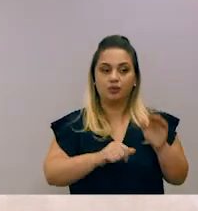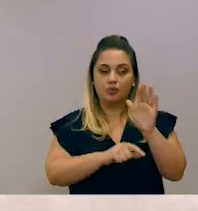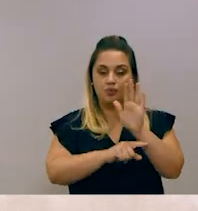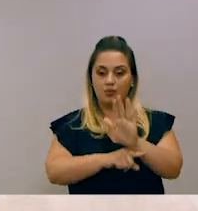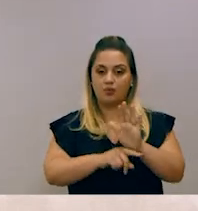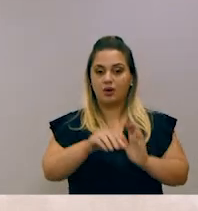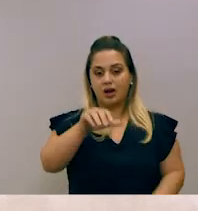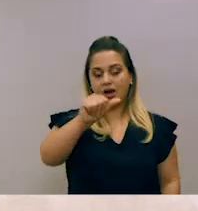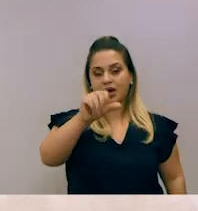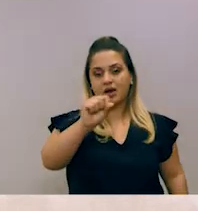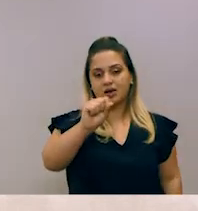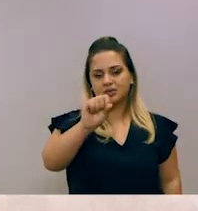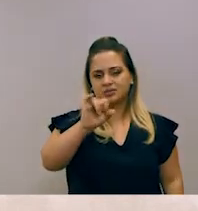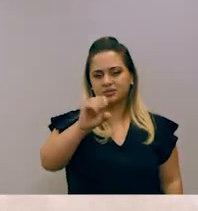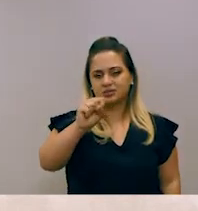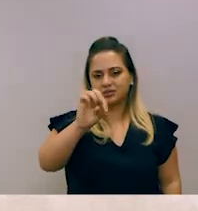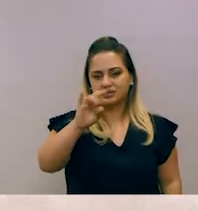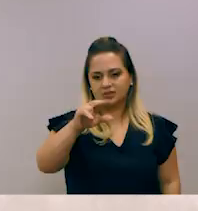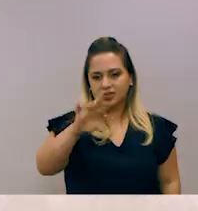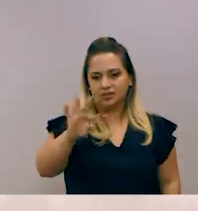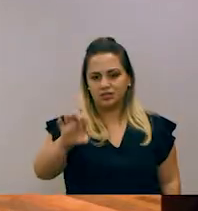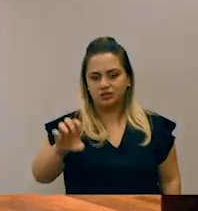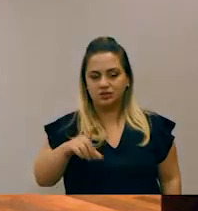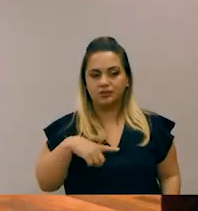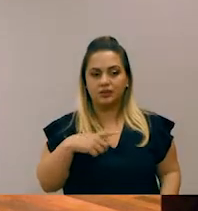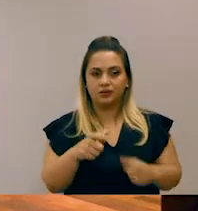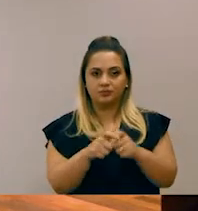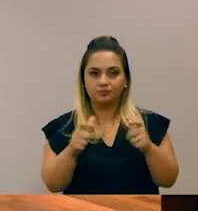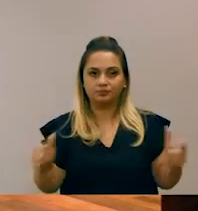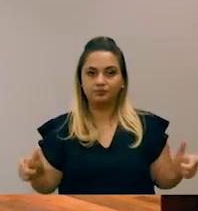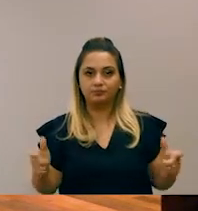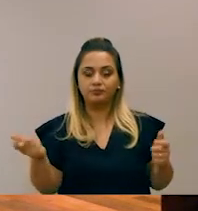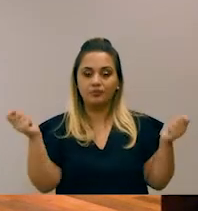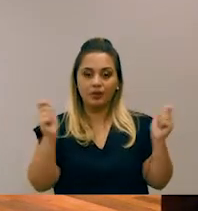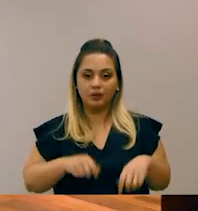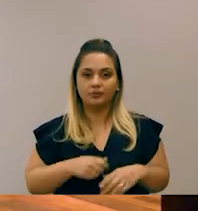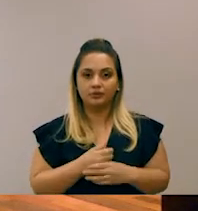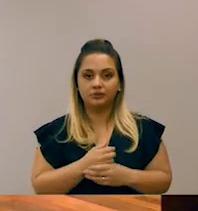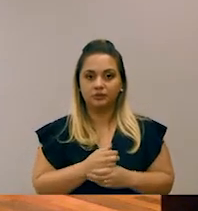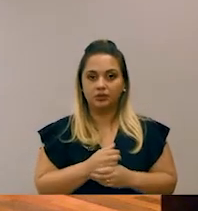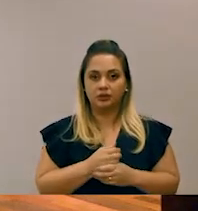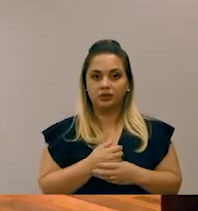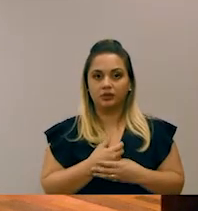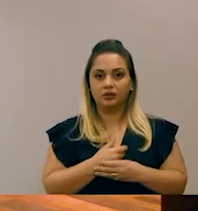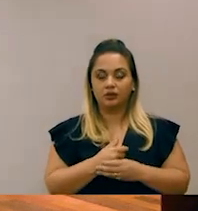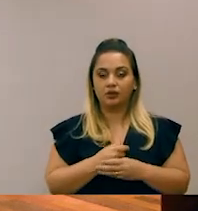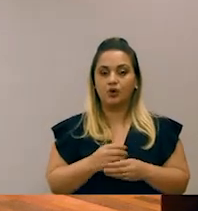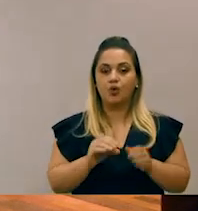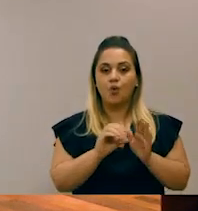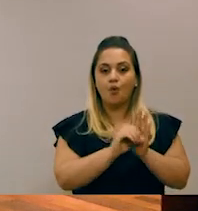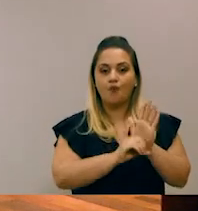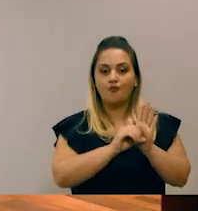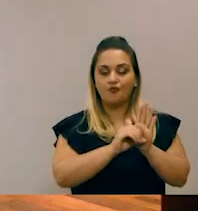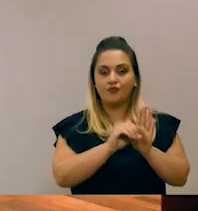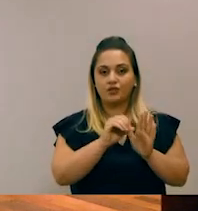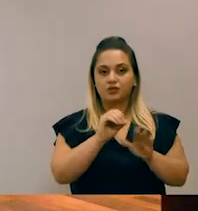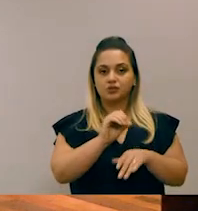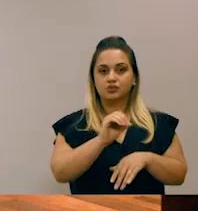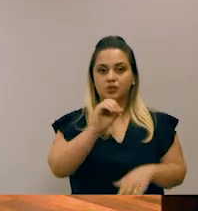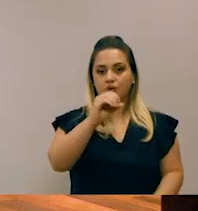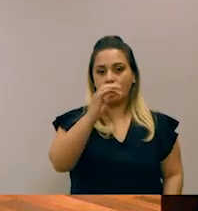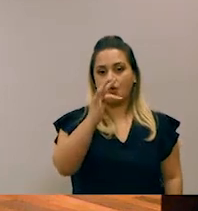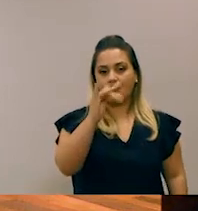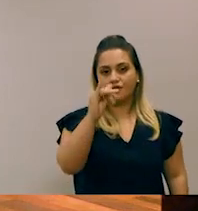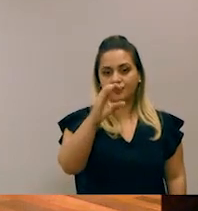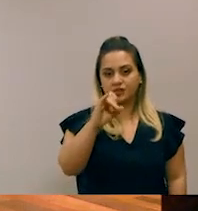the automatic assistant. For example, to increase the capacity of writing of petitions